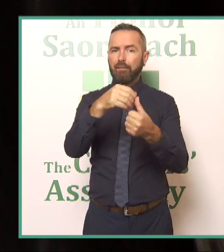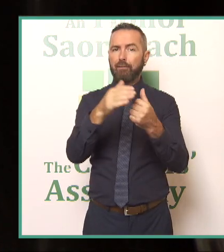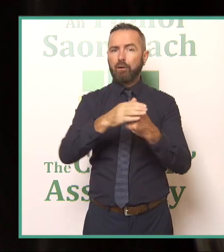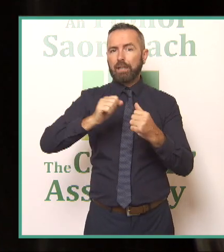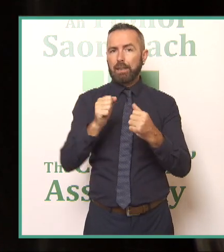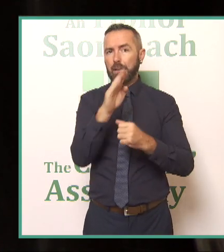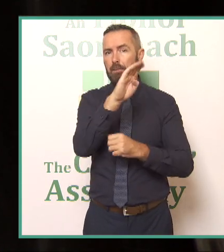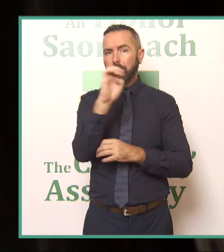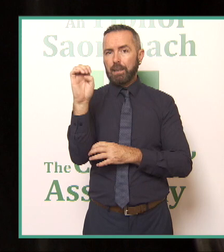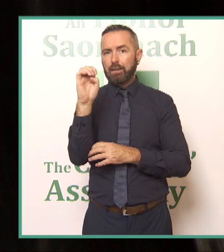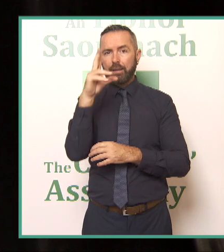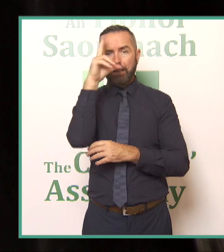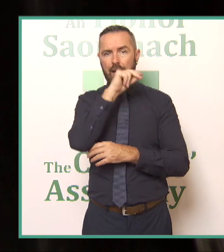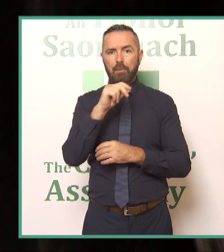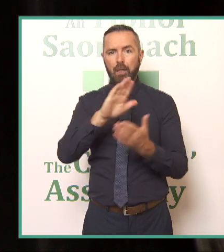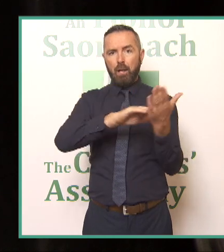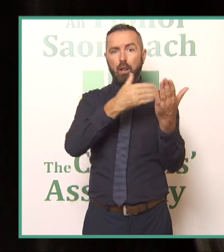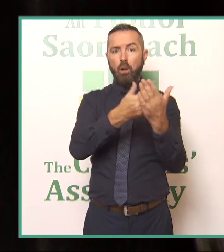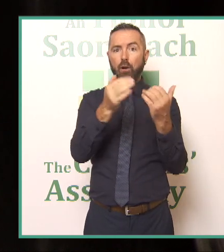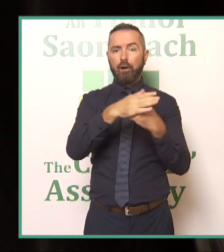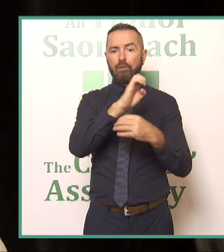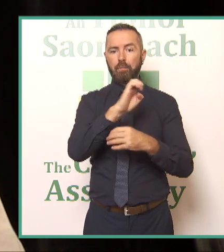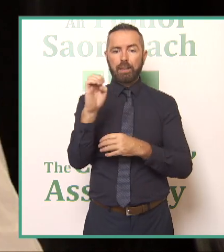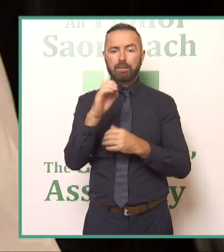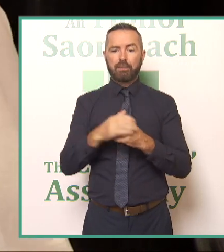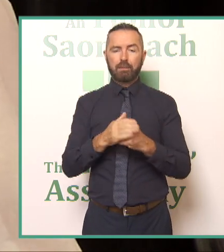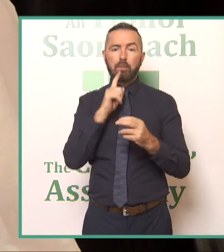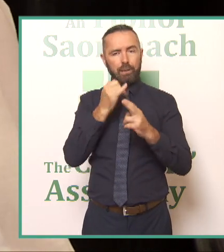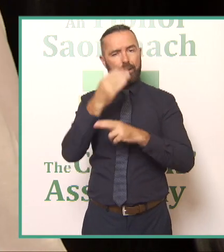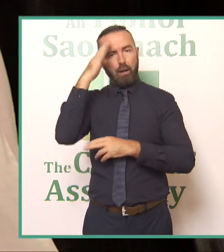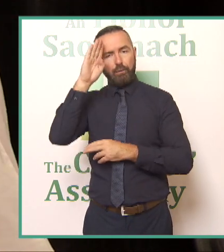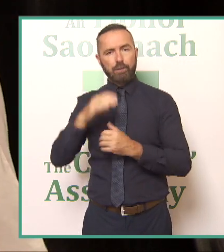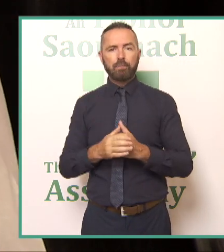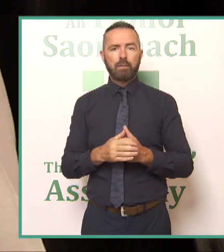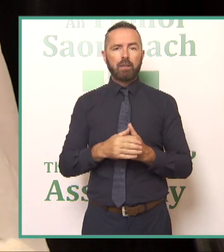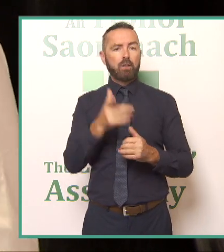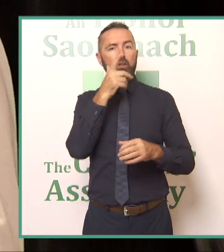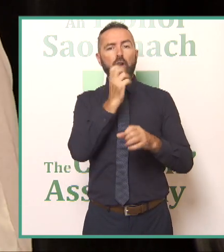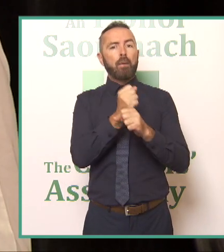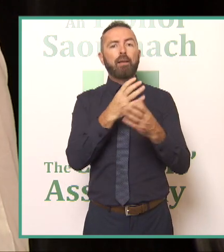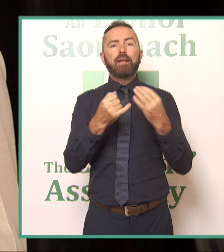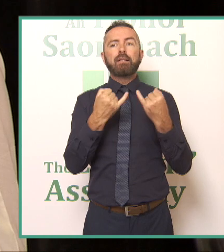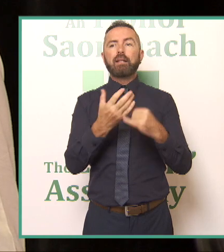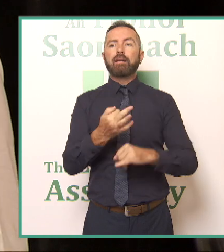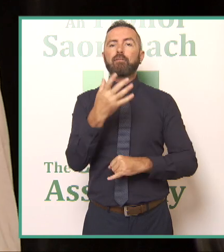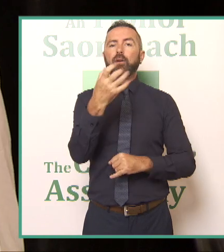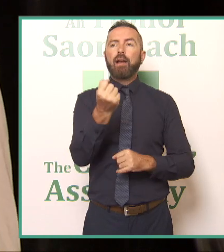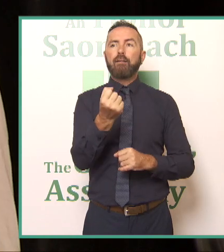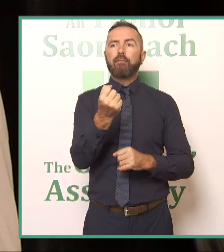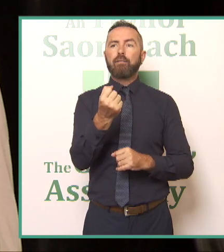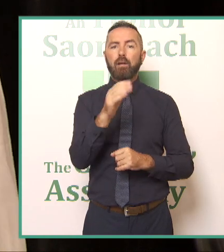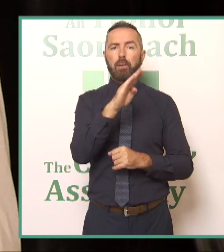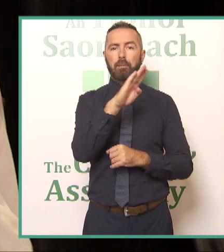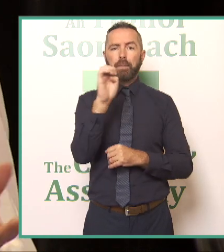beekeeping, called the Laws of Bees, Beckfretha. And they look at things such as, if you have a swarm